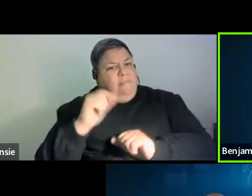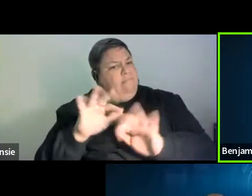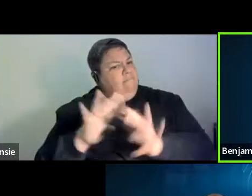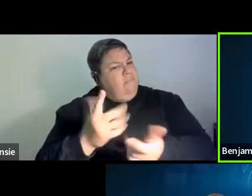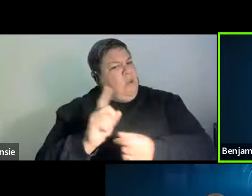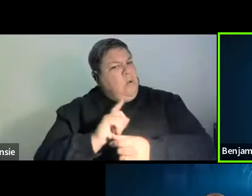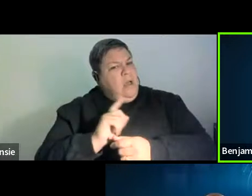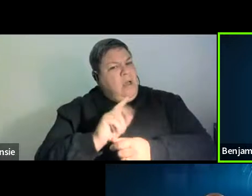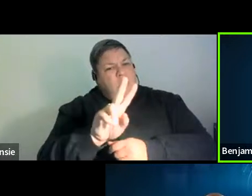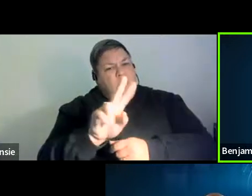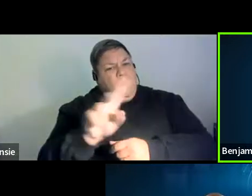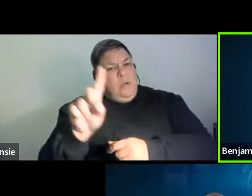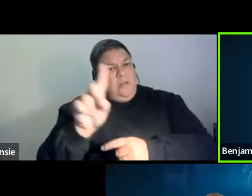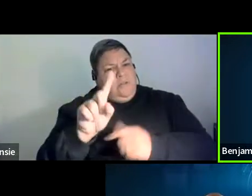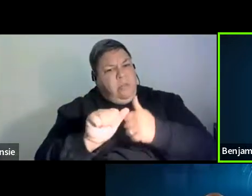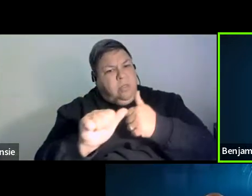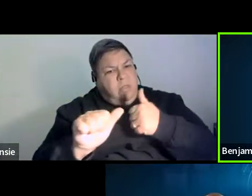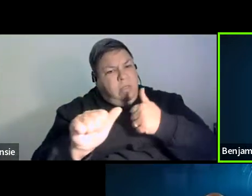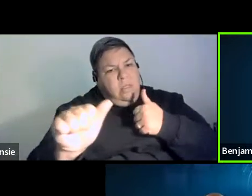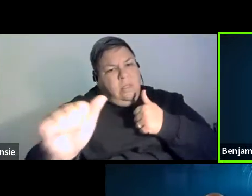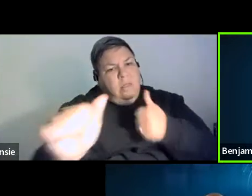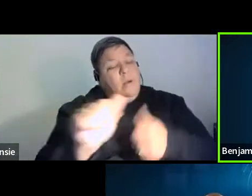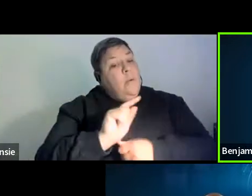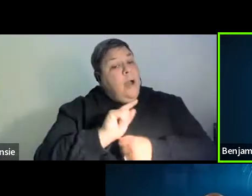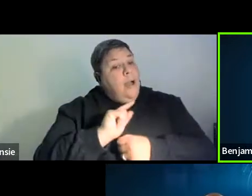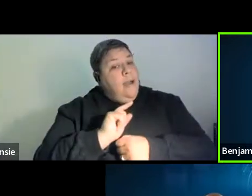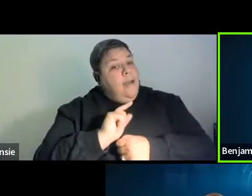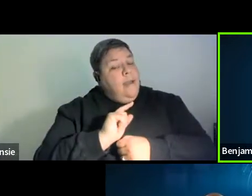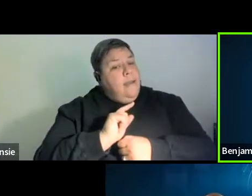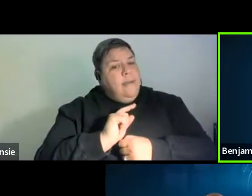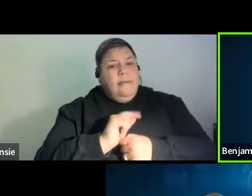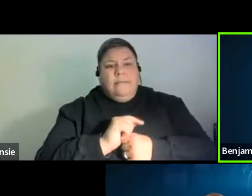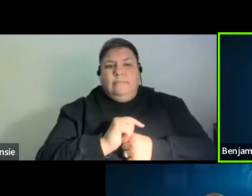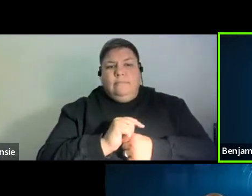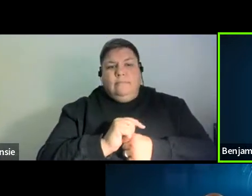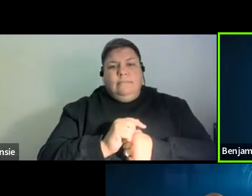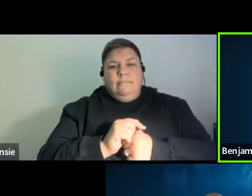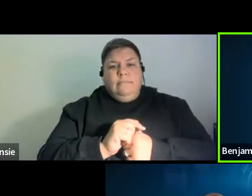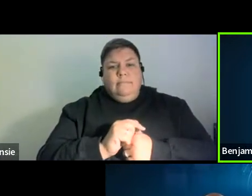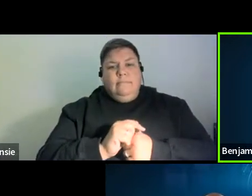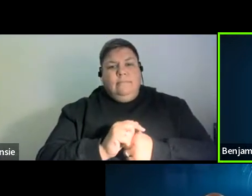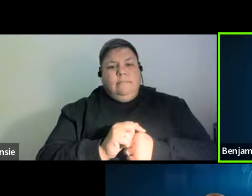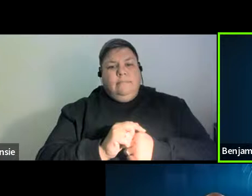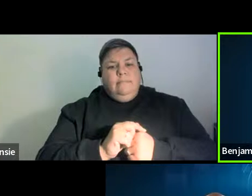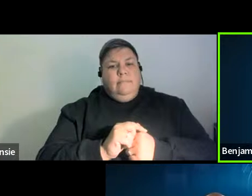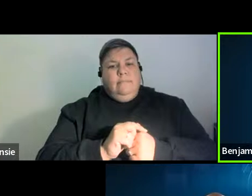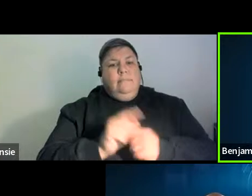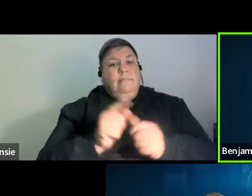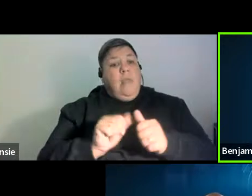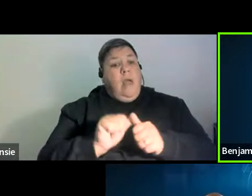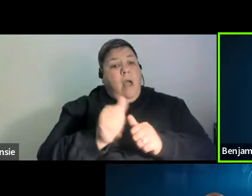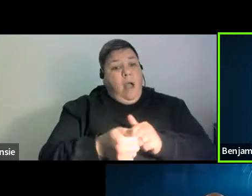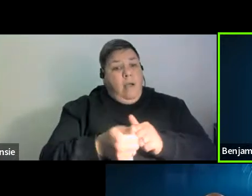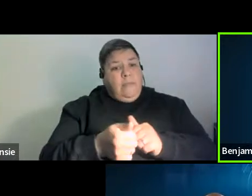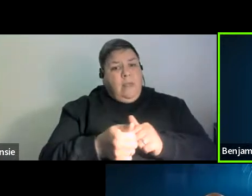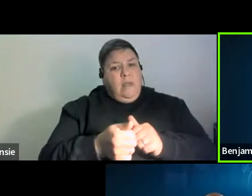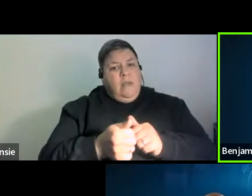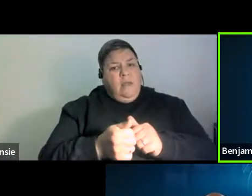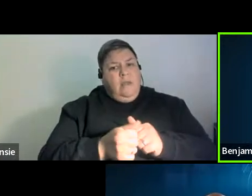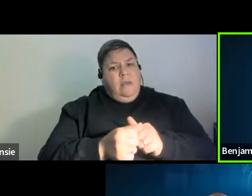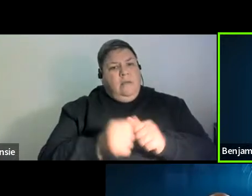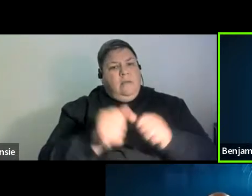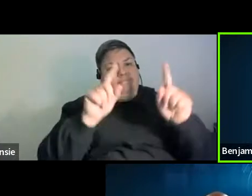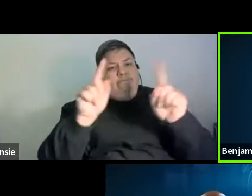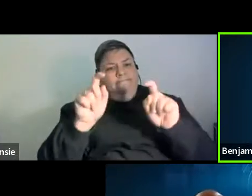should be 21 days or less. Why so long to activate? And that is after 4 exclamation